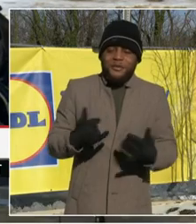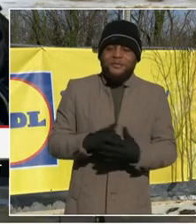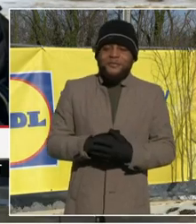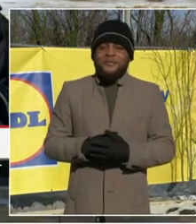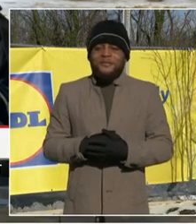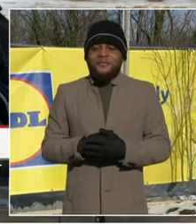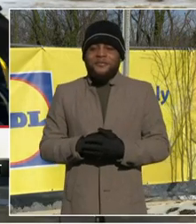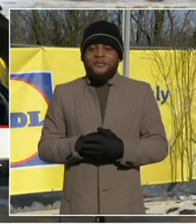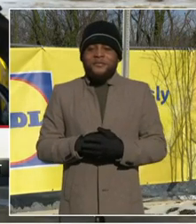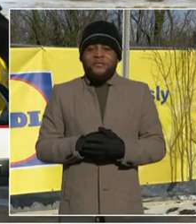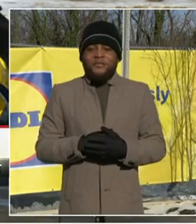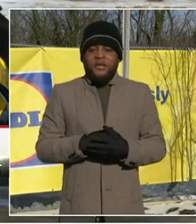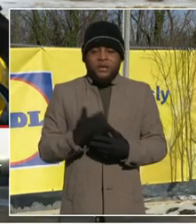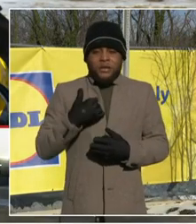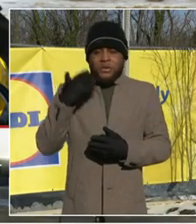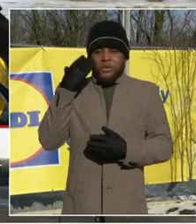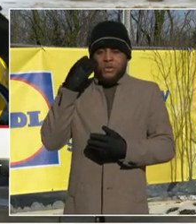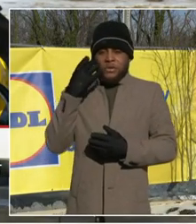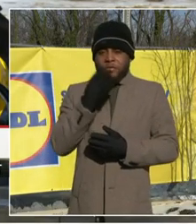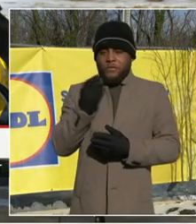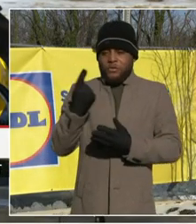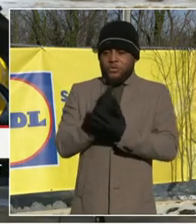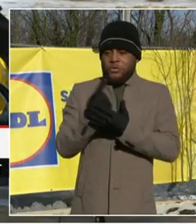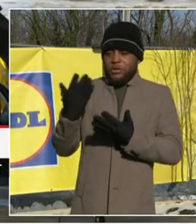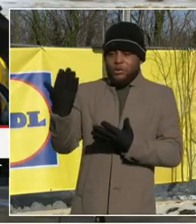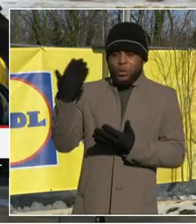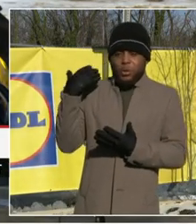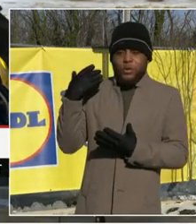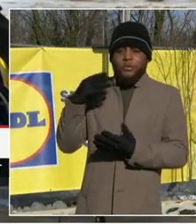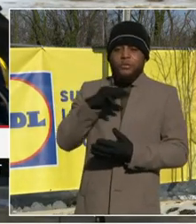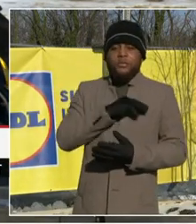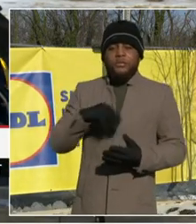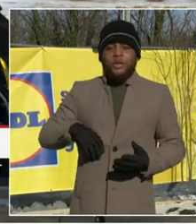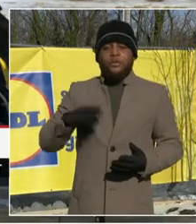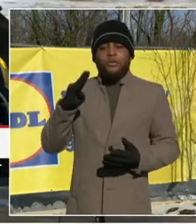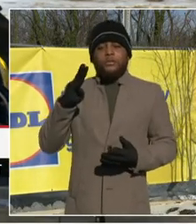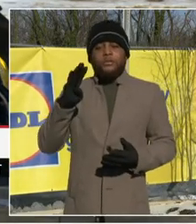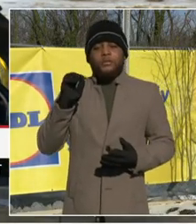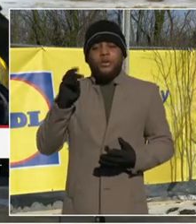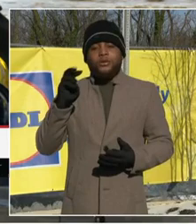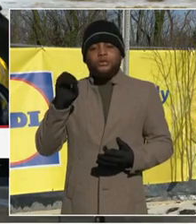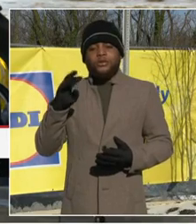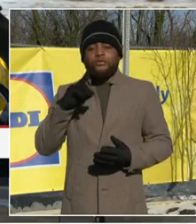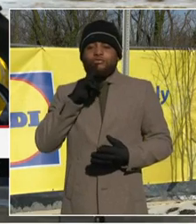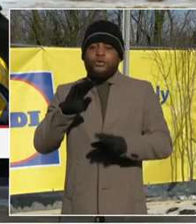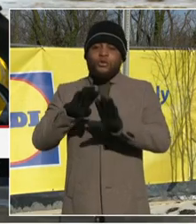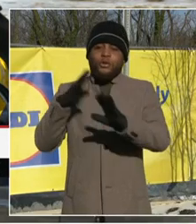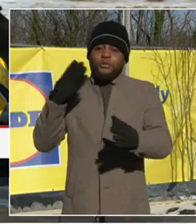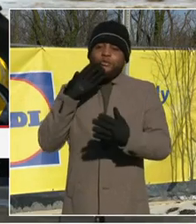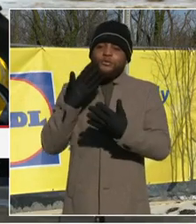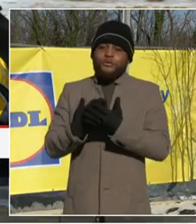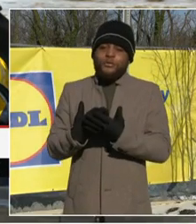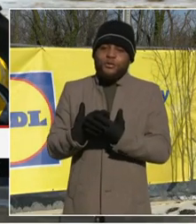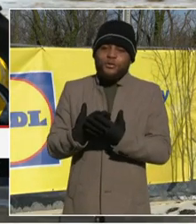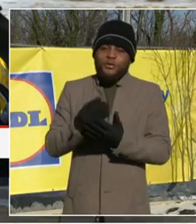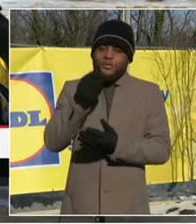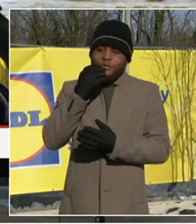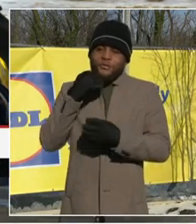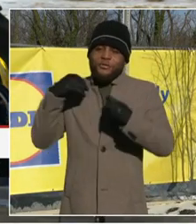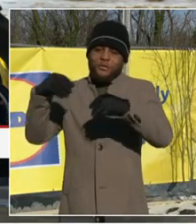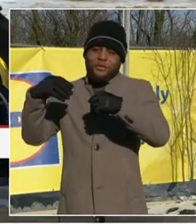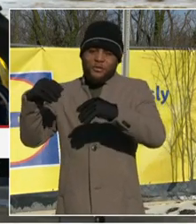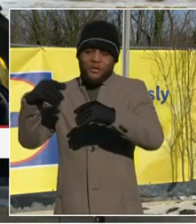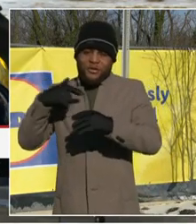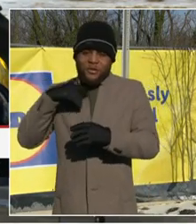Just a couple weeks ago, Mayor Bowser was on South Capitol Street opening up a Good Foods Market, and it rained that day.